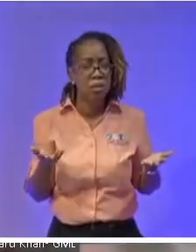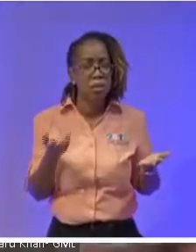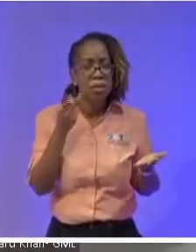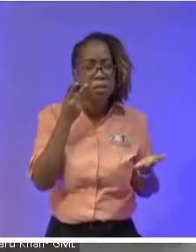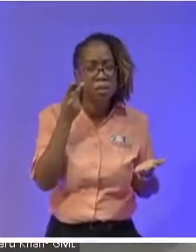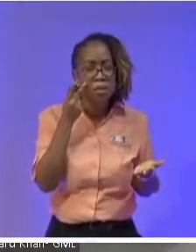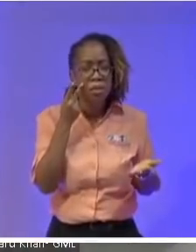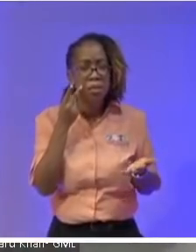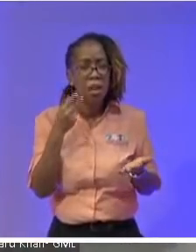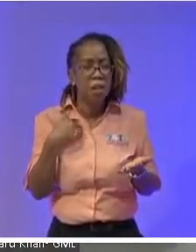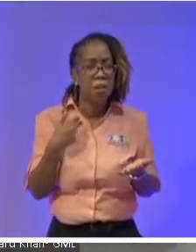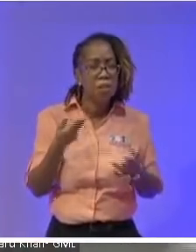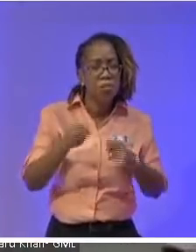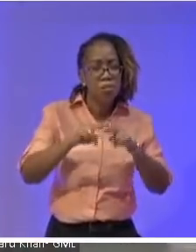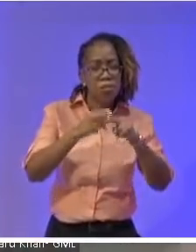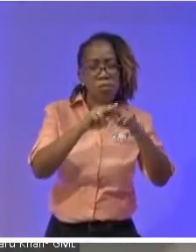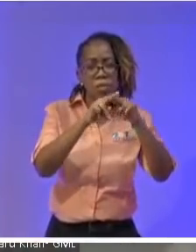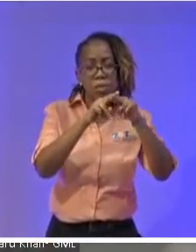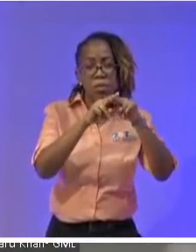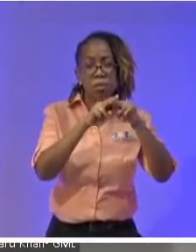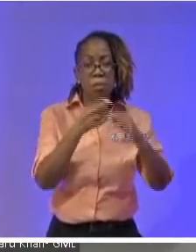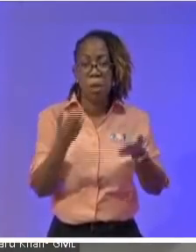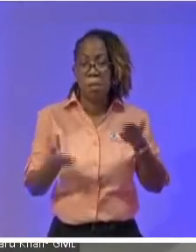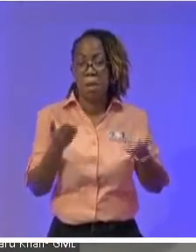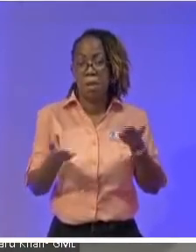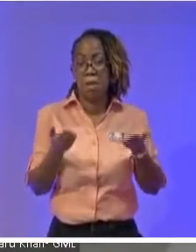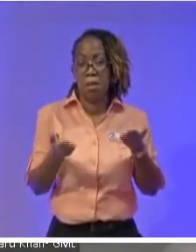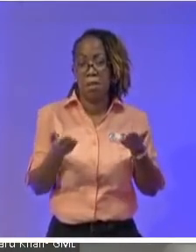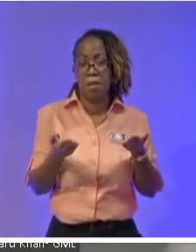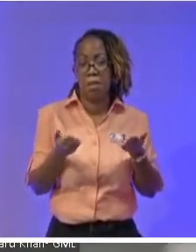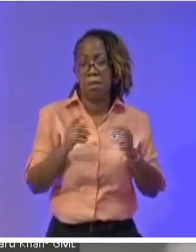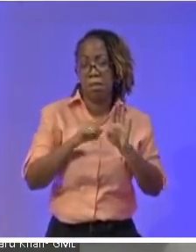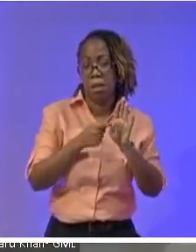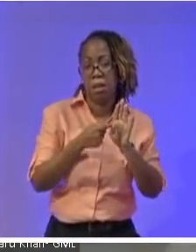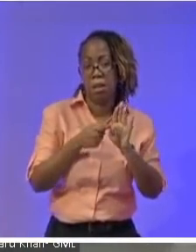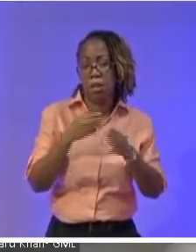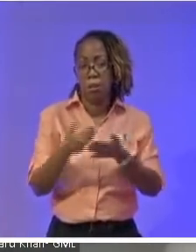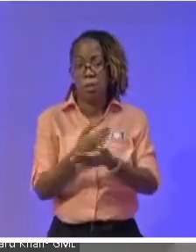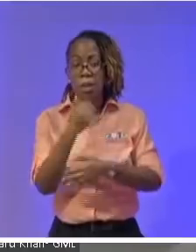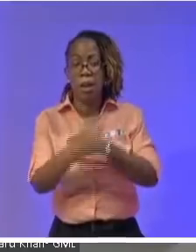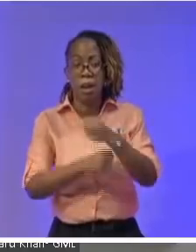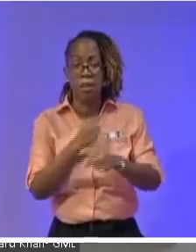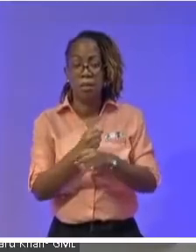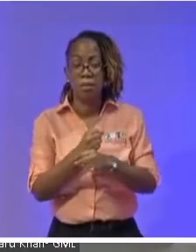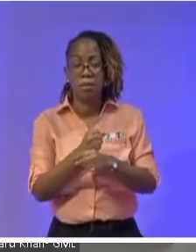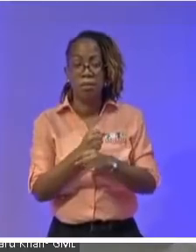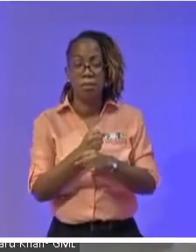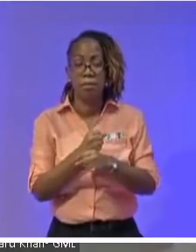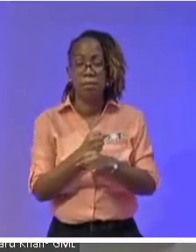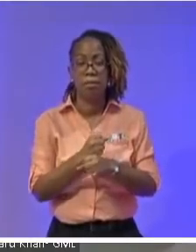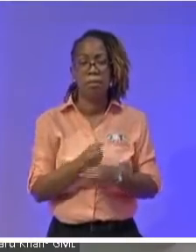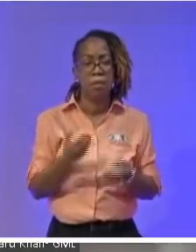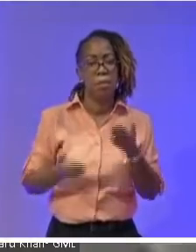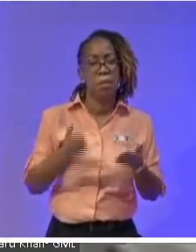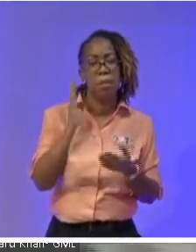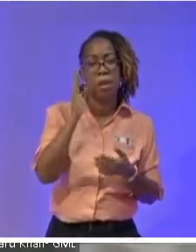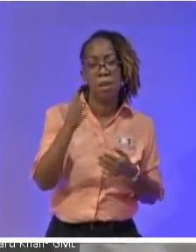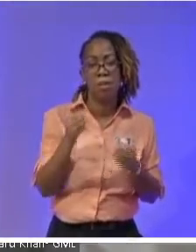expecting a surge into the new year, and when that typically happens, there's a bit of a backlog when it comes to testing. Thank